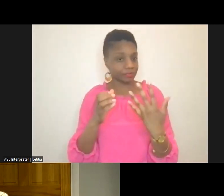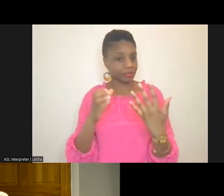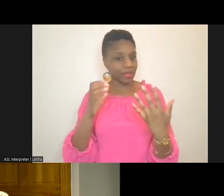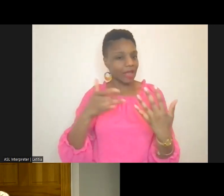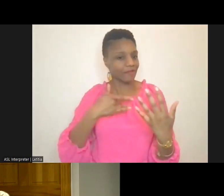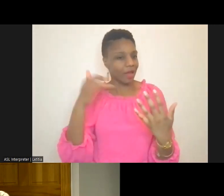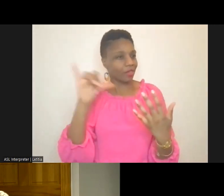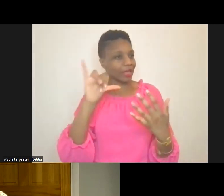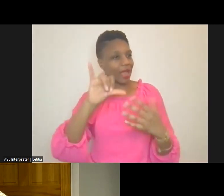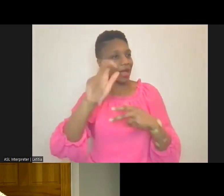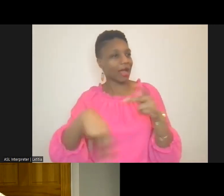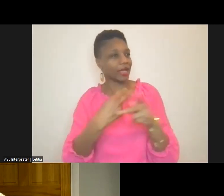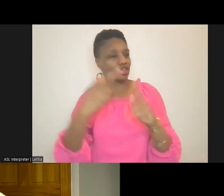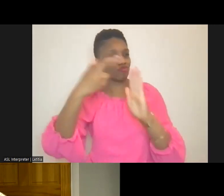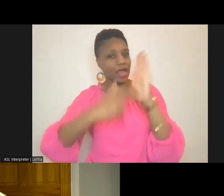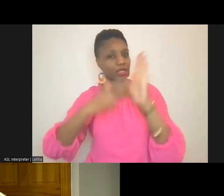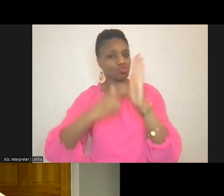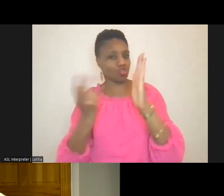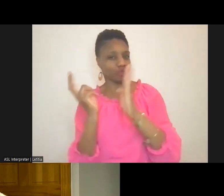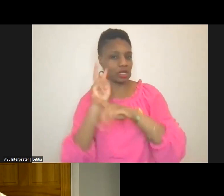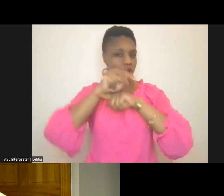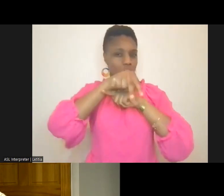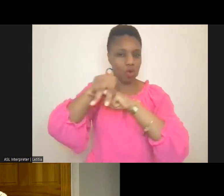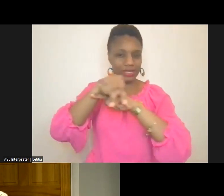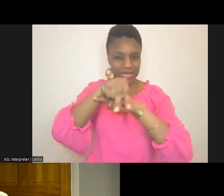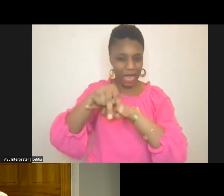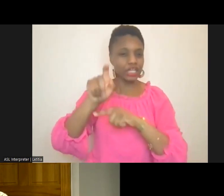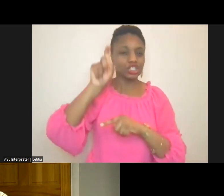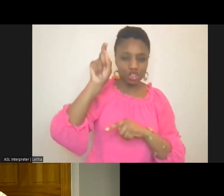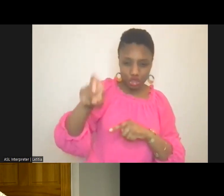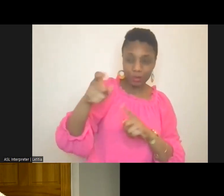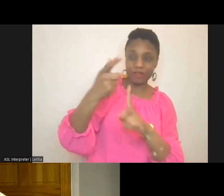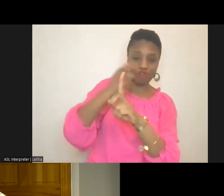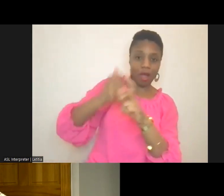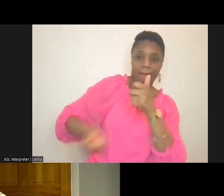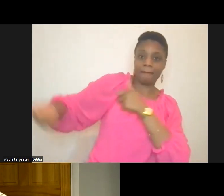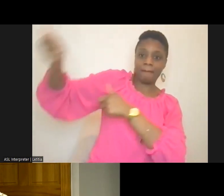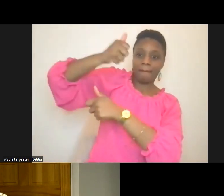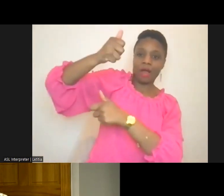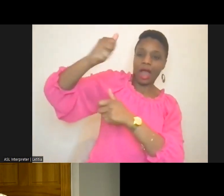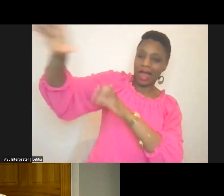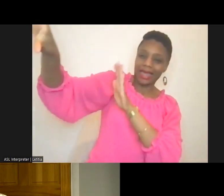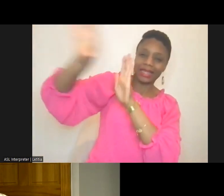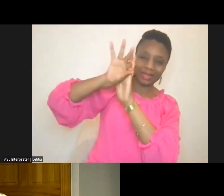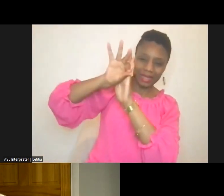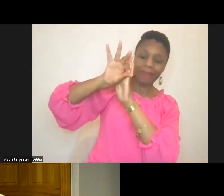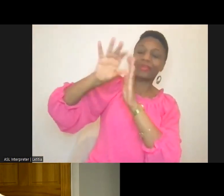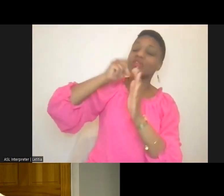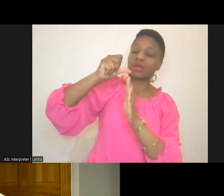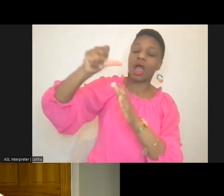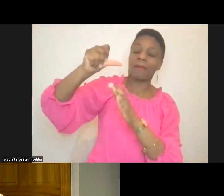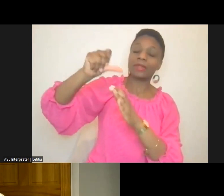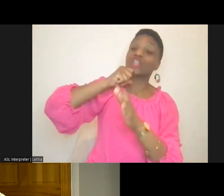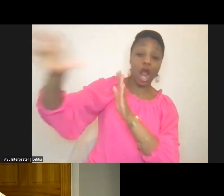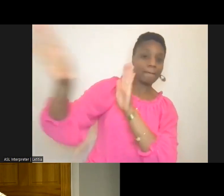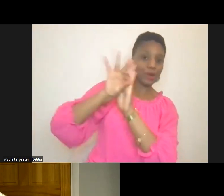of regulatory oversight should be promulgated by elected officials and not by appointed officials. No offense to anybody on this